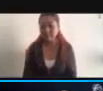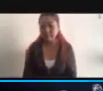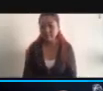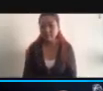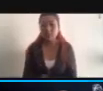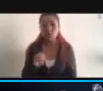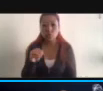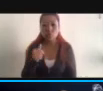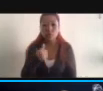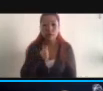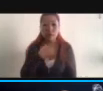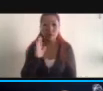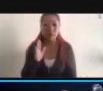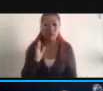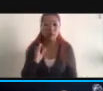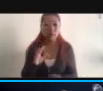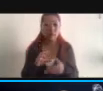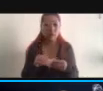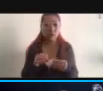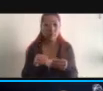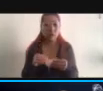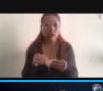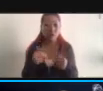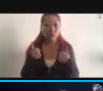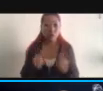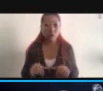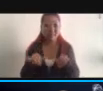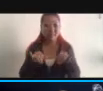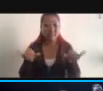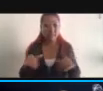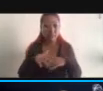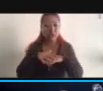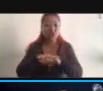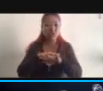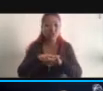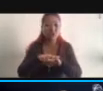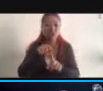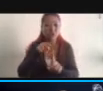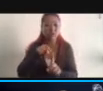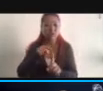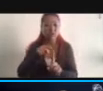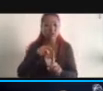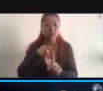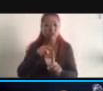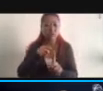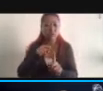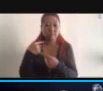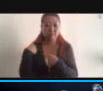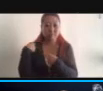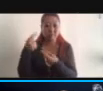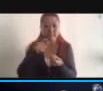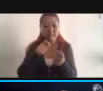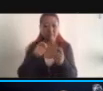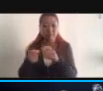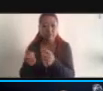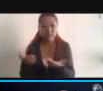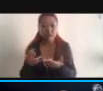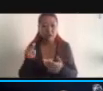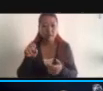So I'm going to talk about how human systems integration is evolving at NASA.